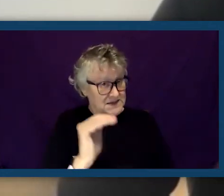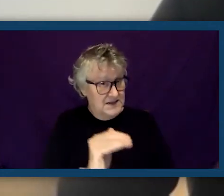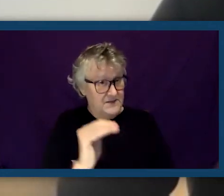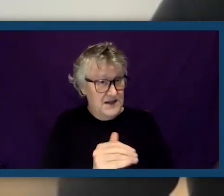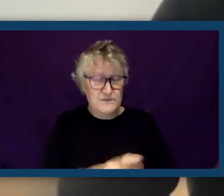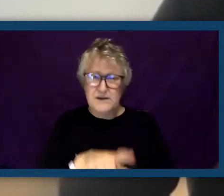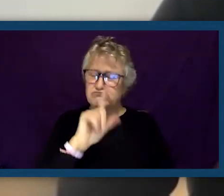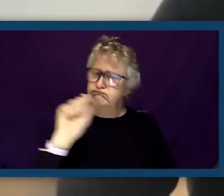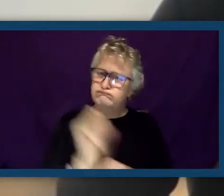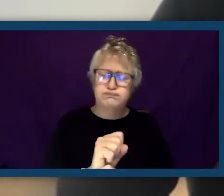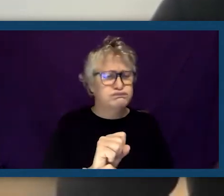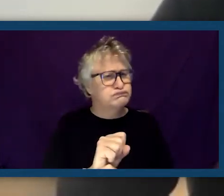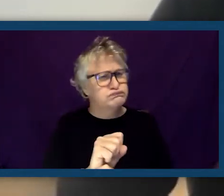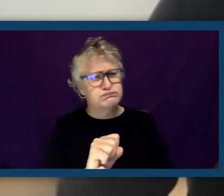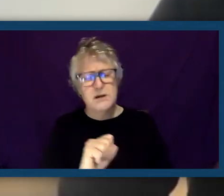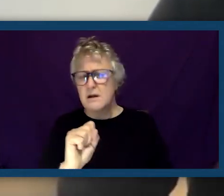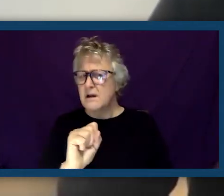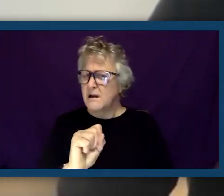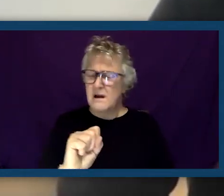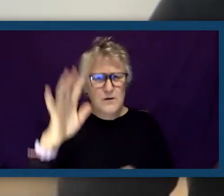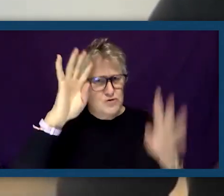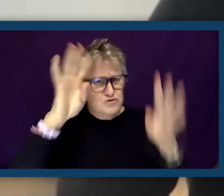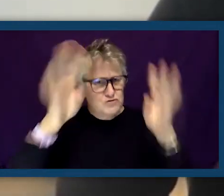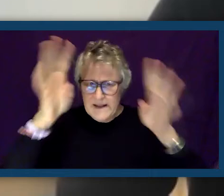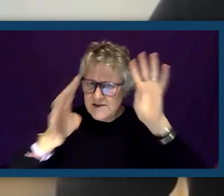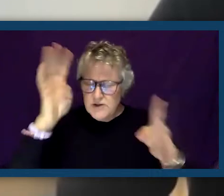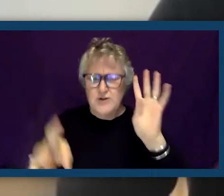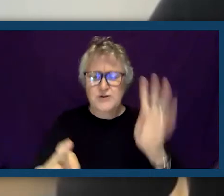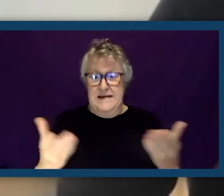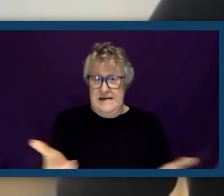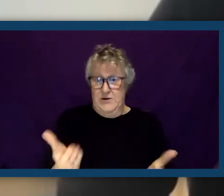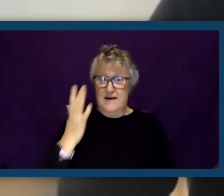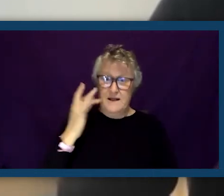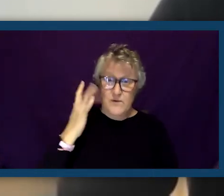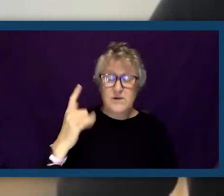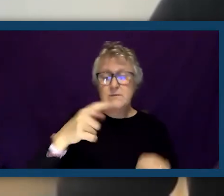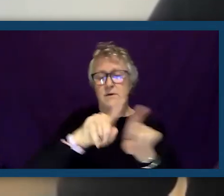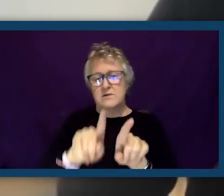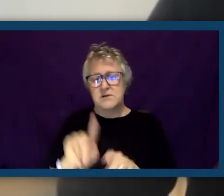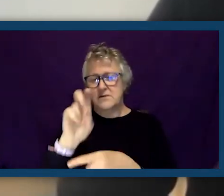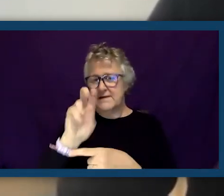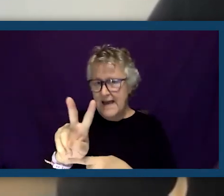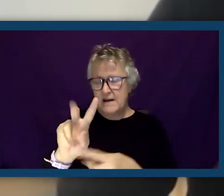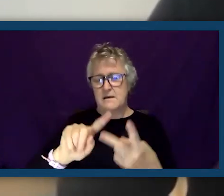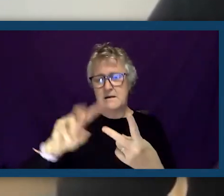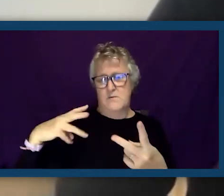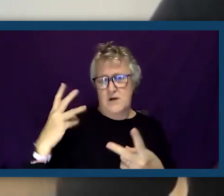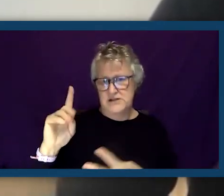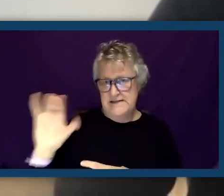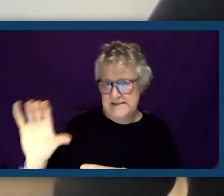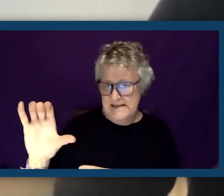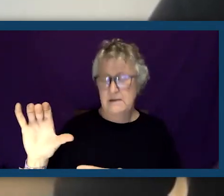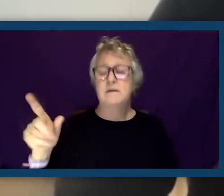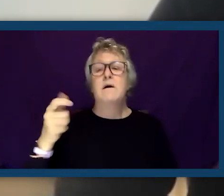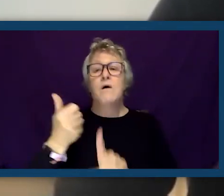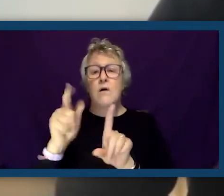of groundbreaking civil rights legislation, not only here in California, but in Nevada and Washington, D.C., and helped with the